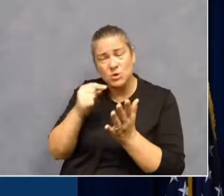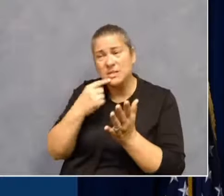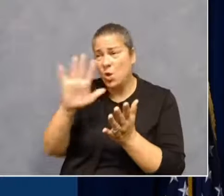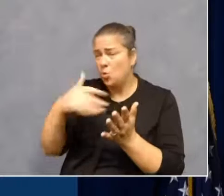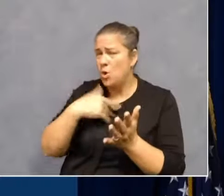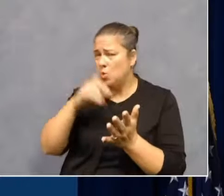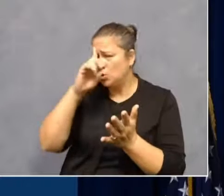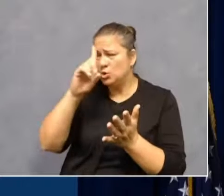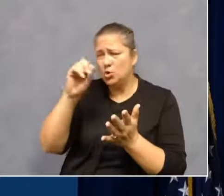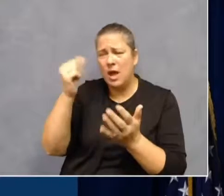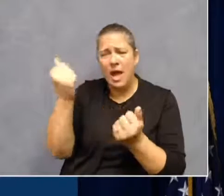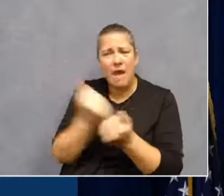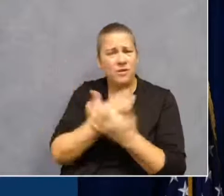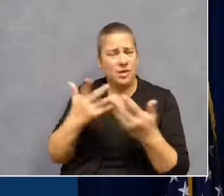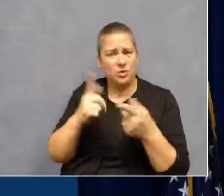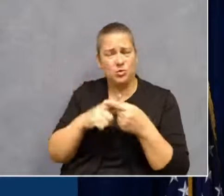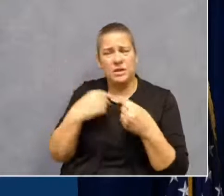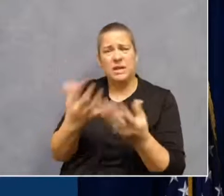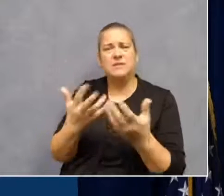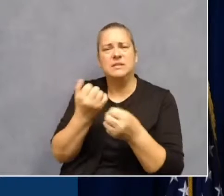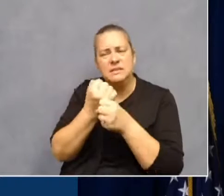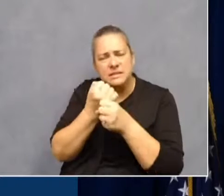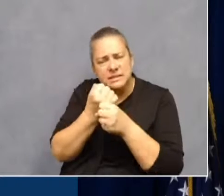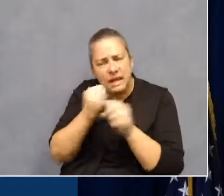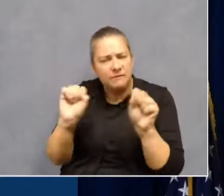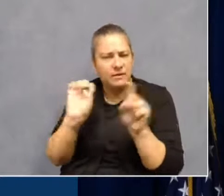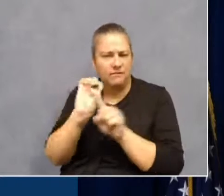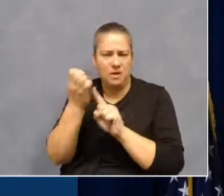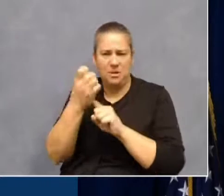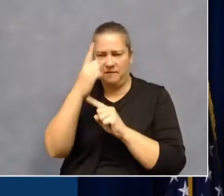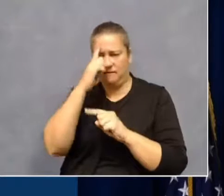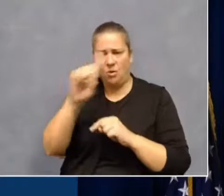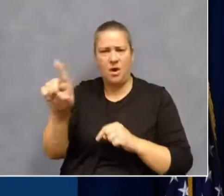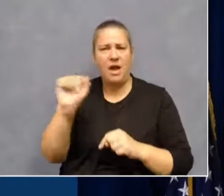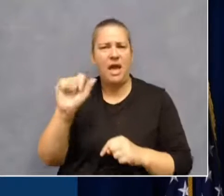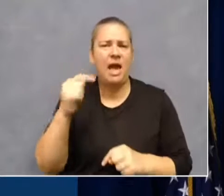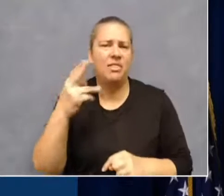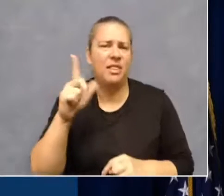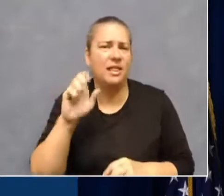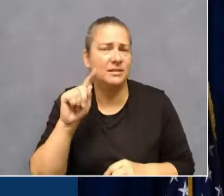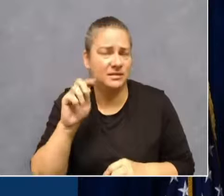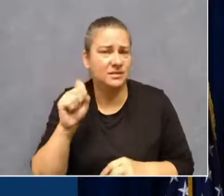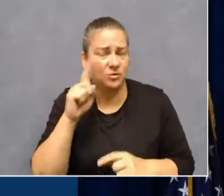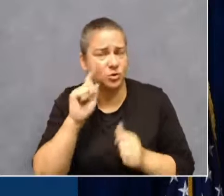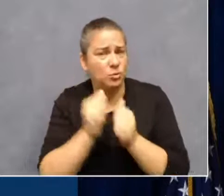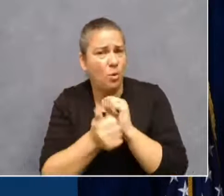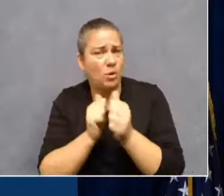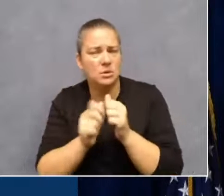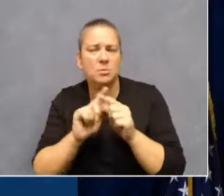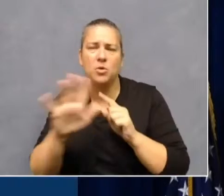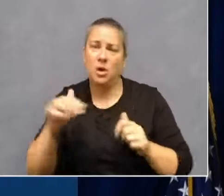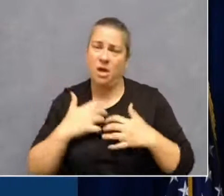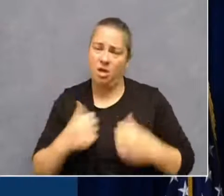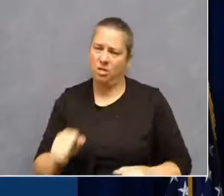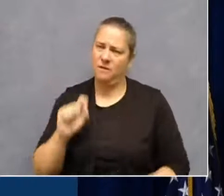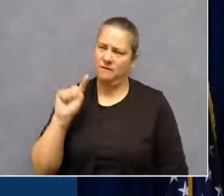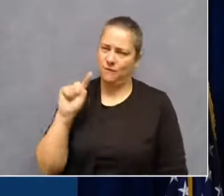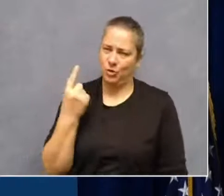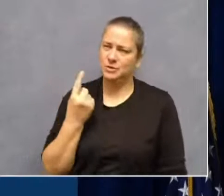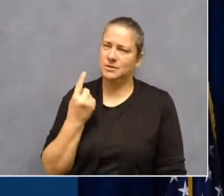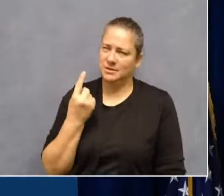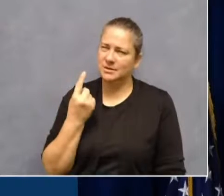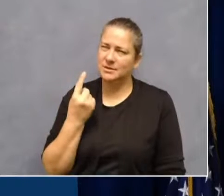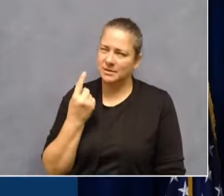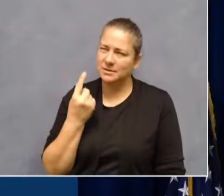takes to provide as safe of an environment as we can for our athletes. Let's just always put their health first. I think we all care about